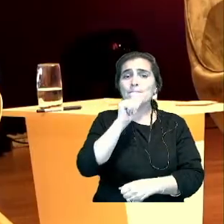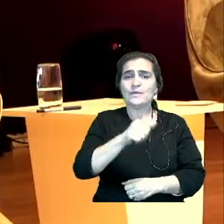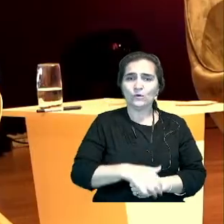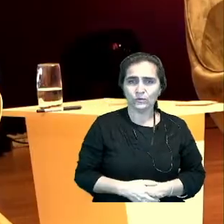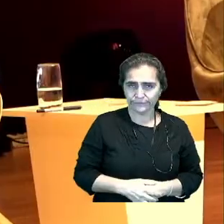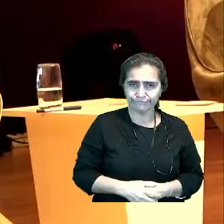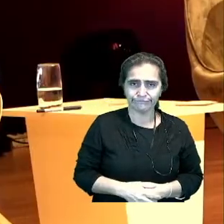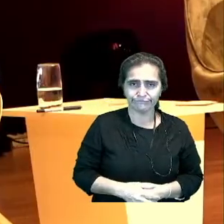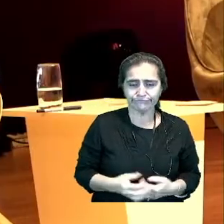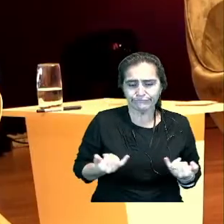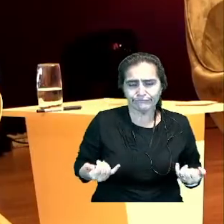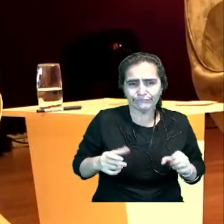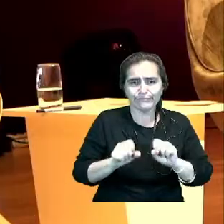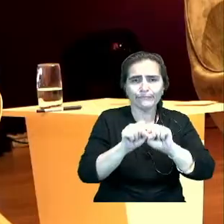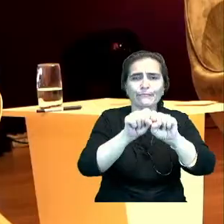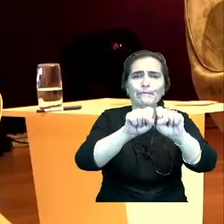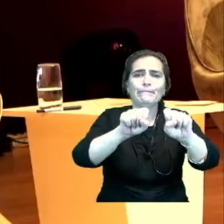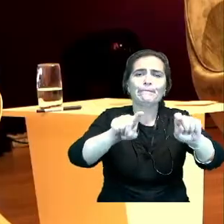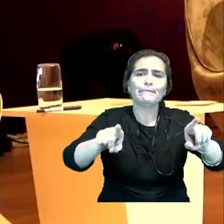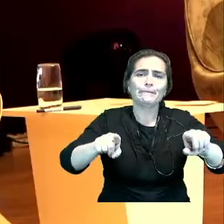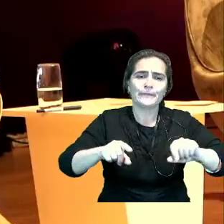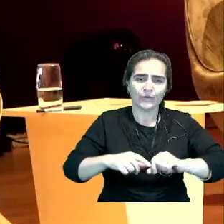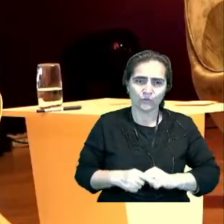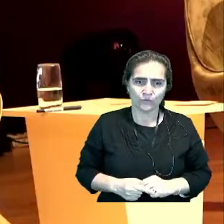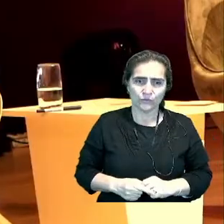negative situation.